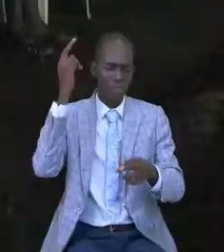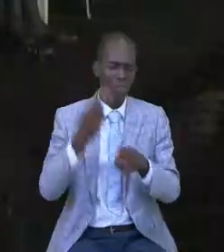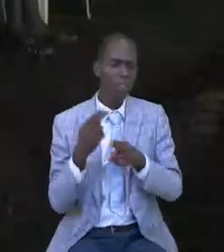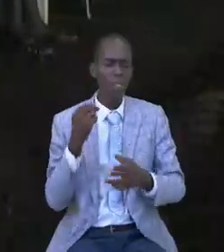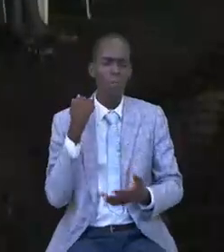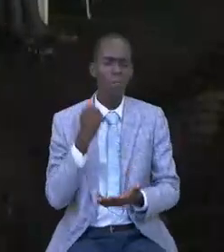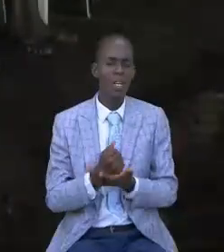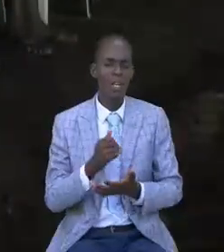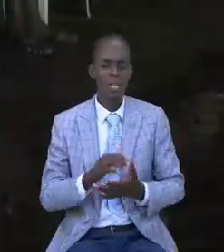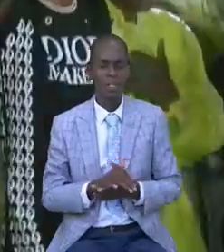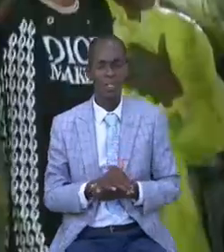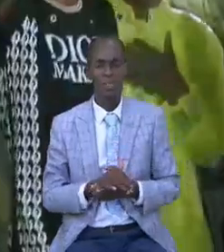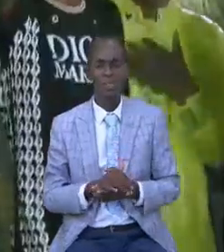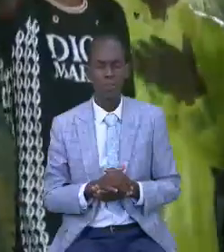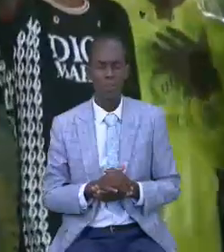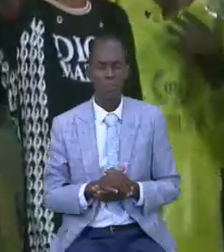Jesus' name.